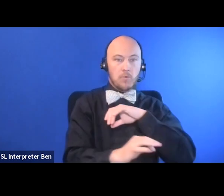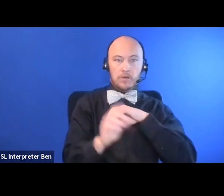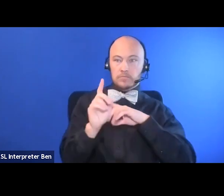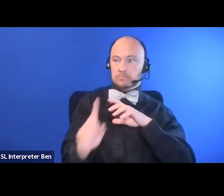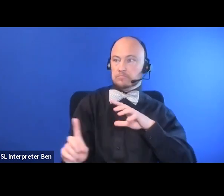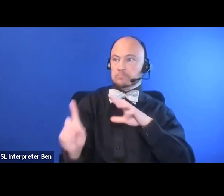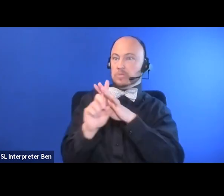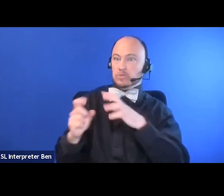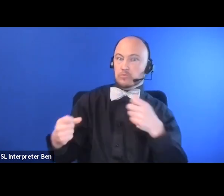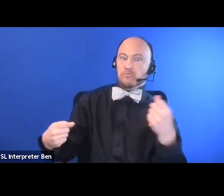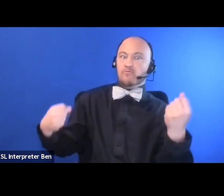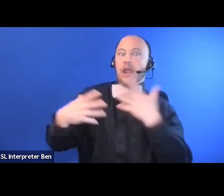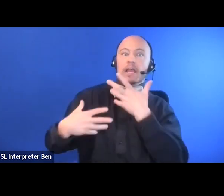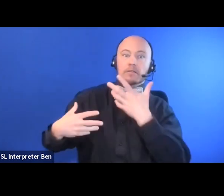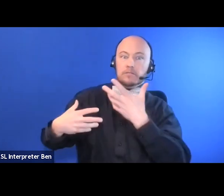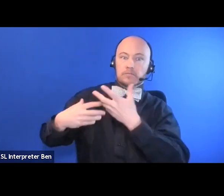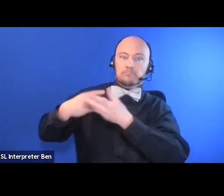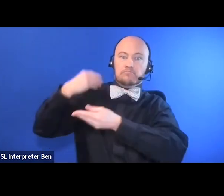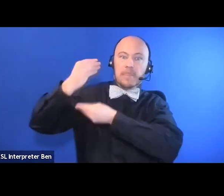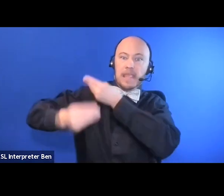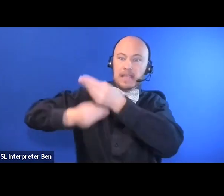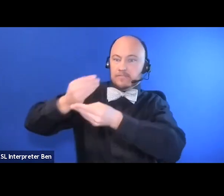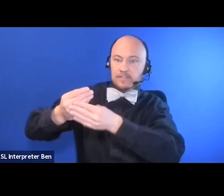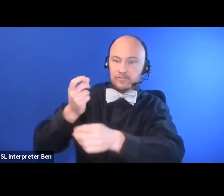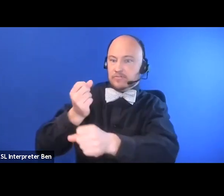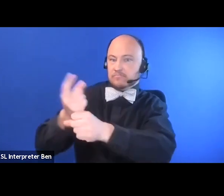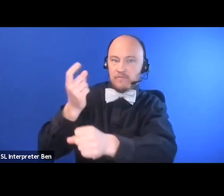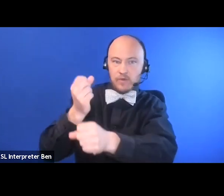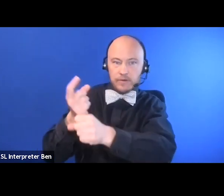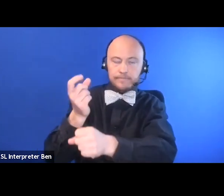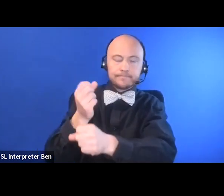their ancestors upon their yearly return.